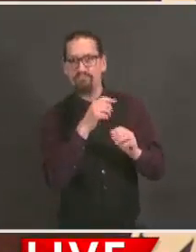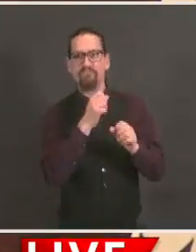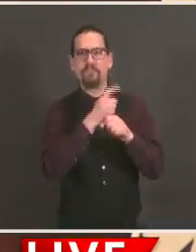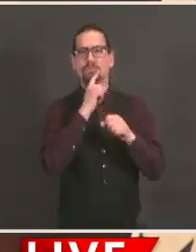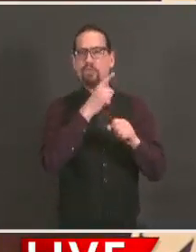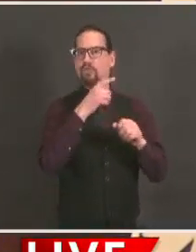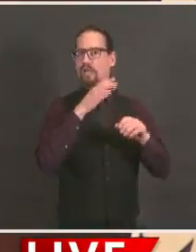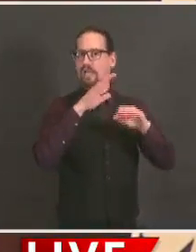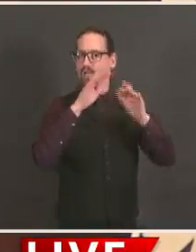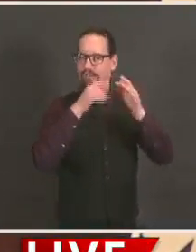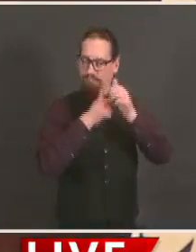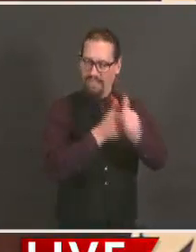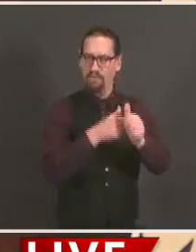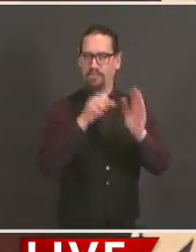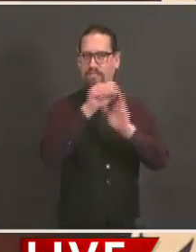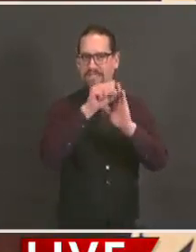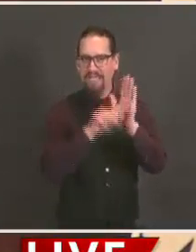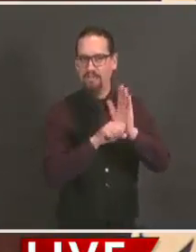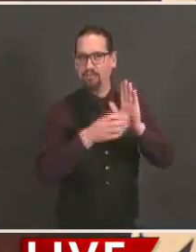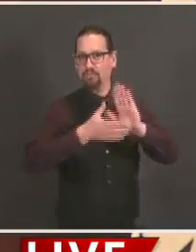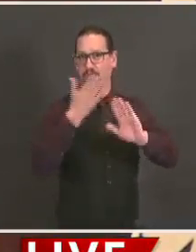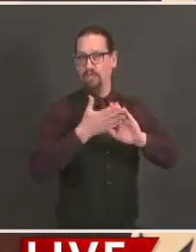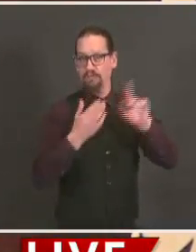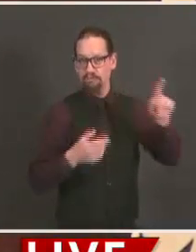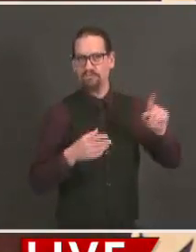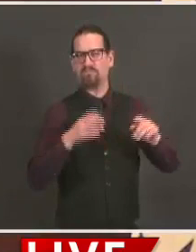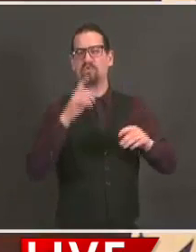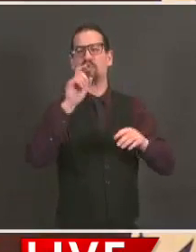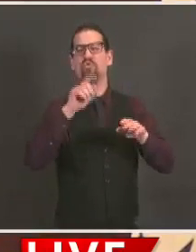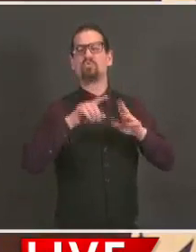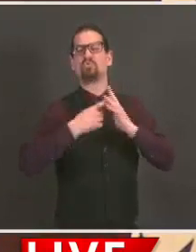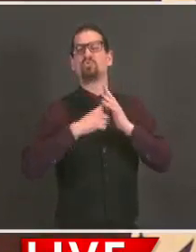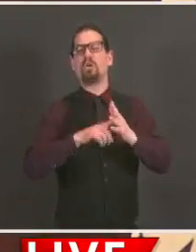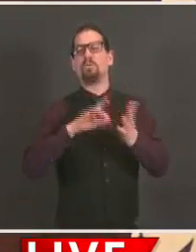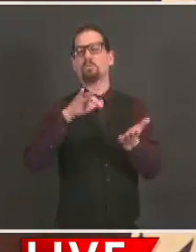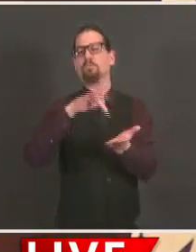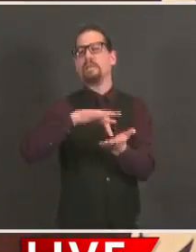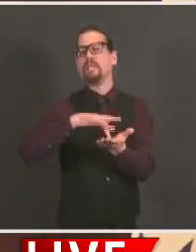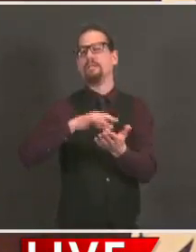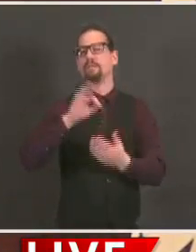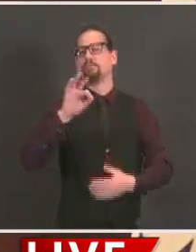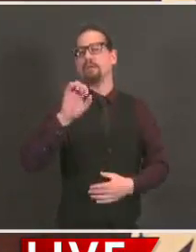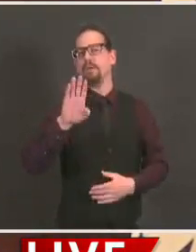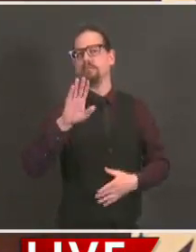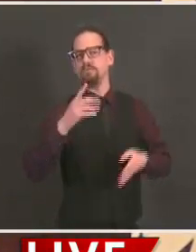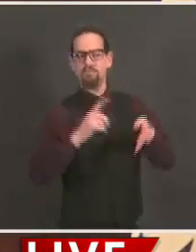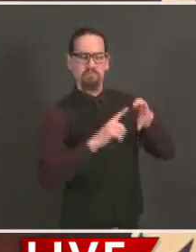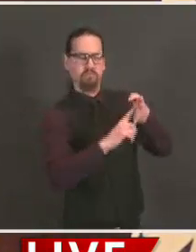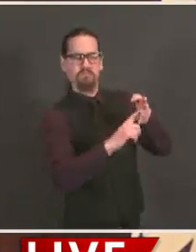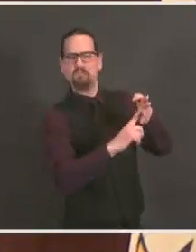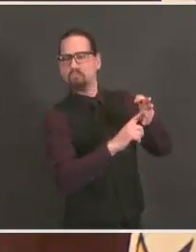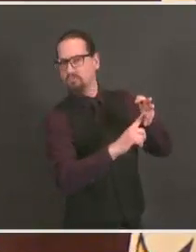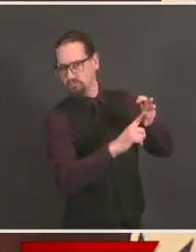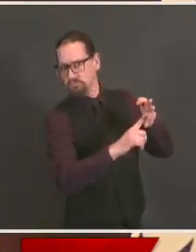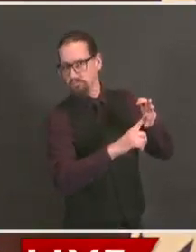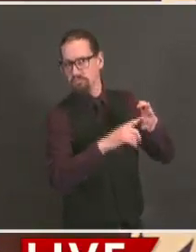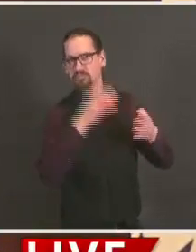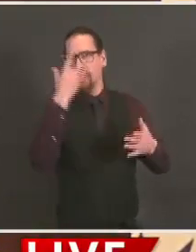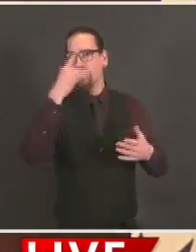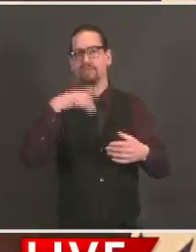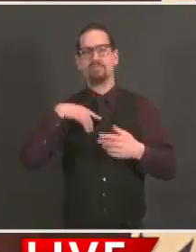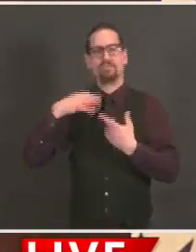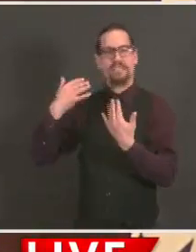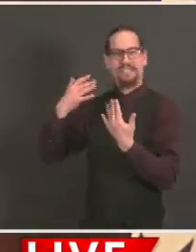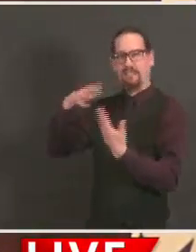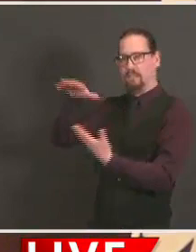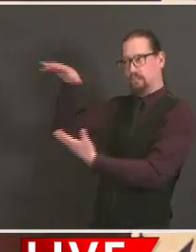we have enough vaccine to start operating those larger clinics. As we get closer to that point, we will